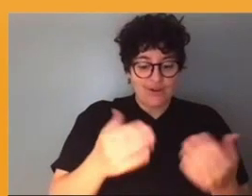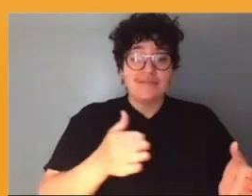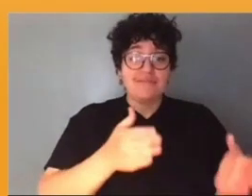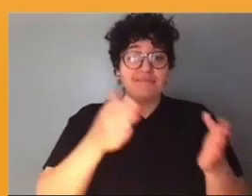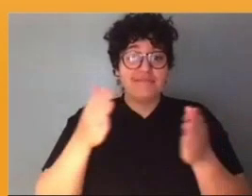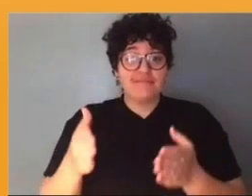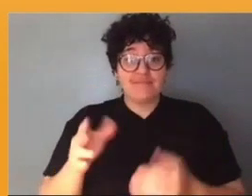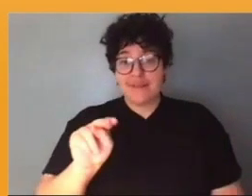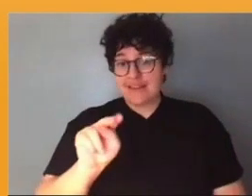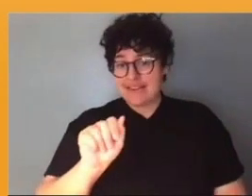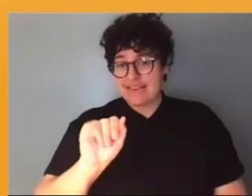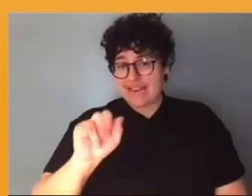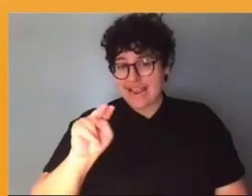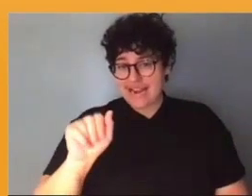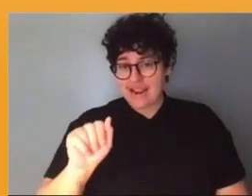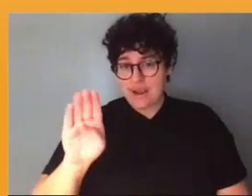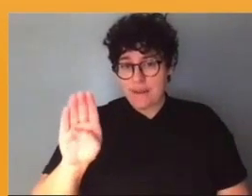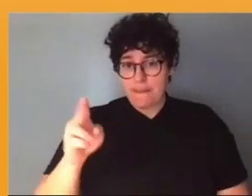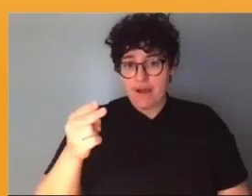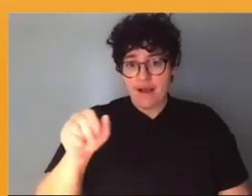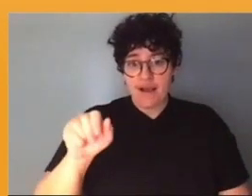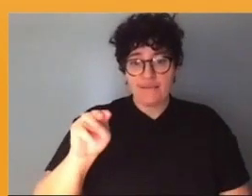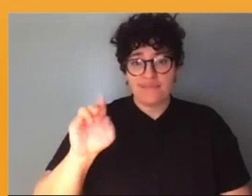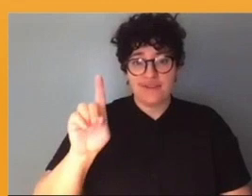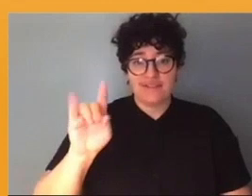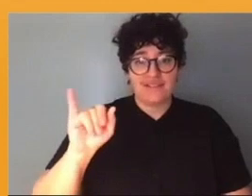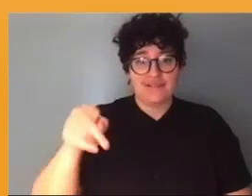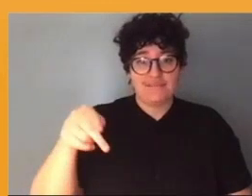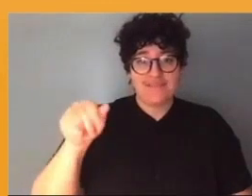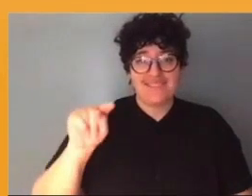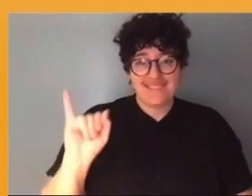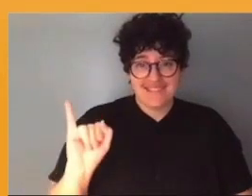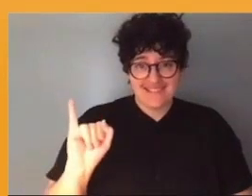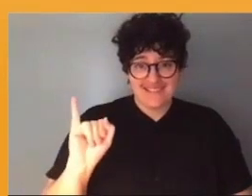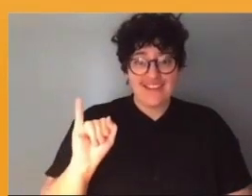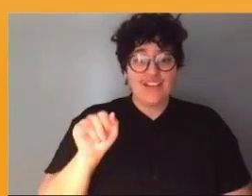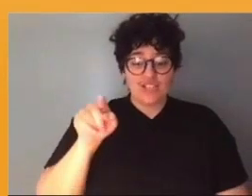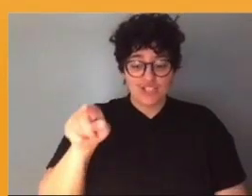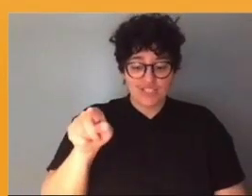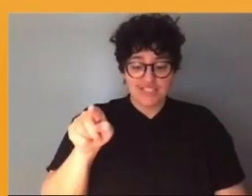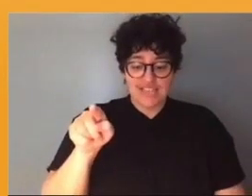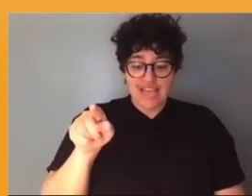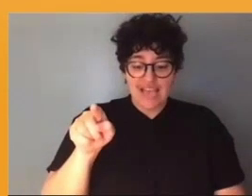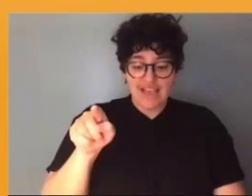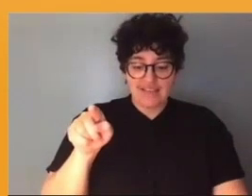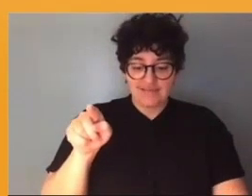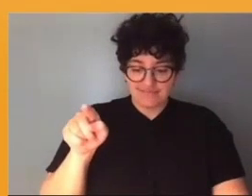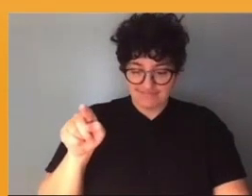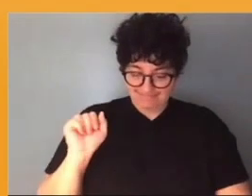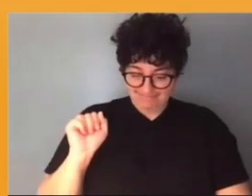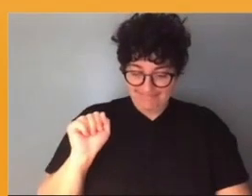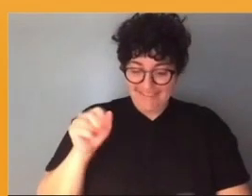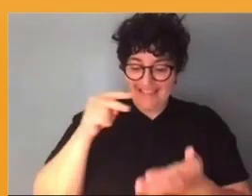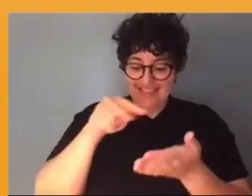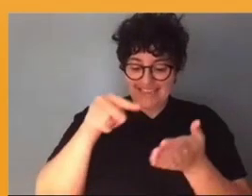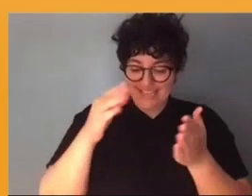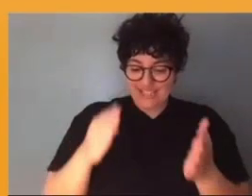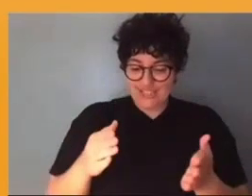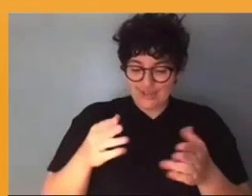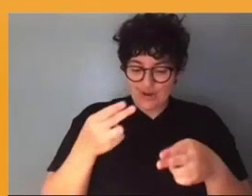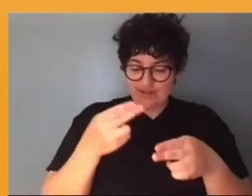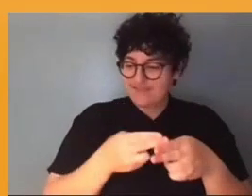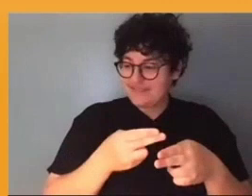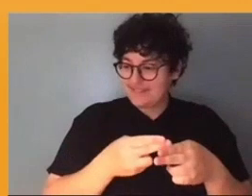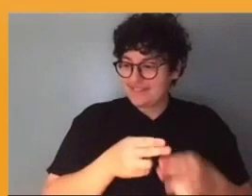dancer. She's the founder of Kalactivity, which unites dancers across Arizona. We'll be having a chat about